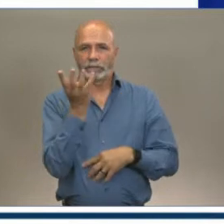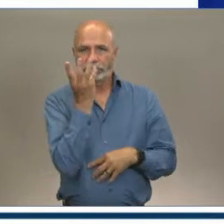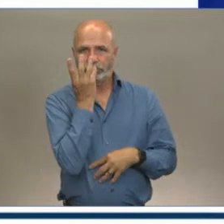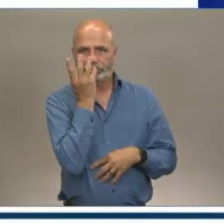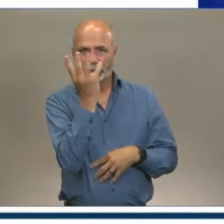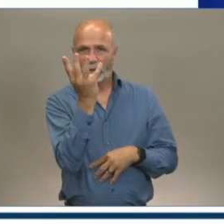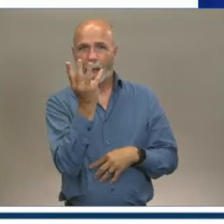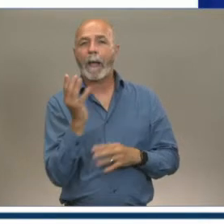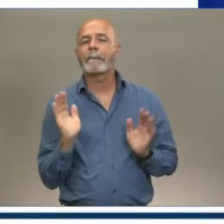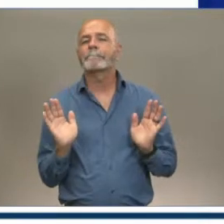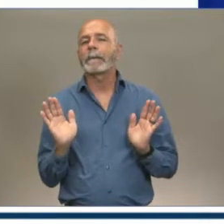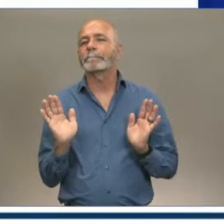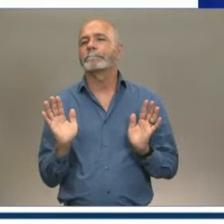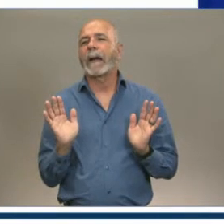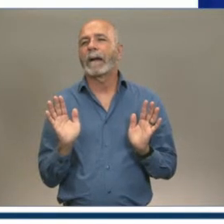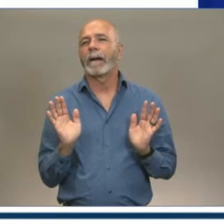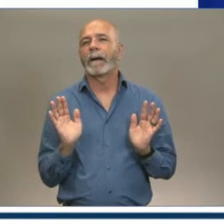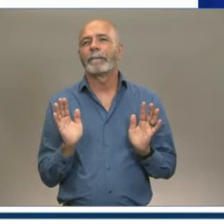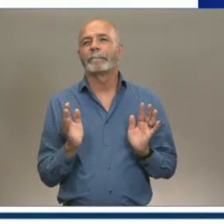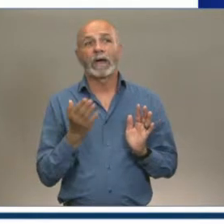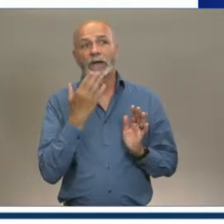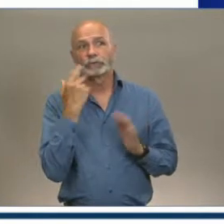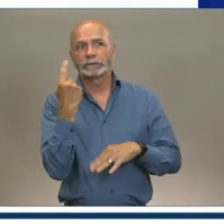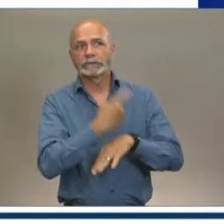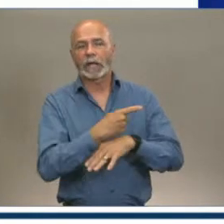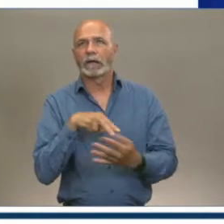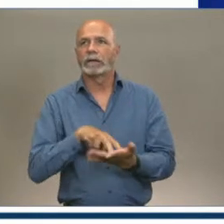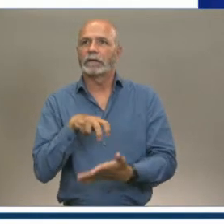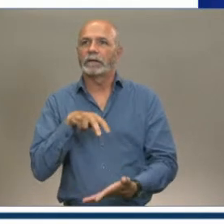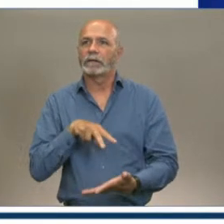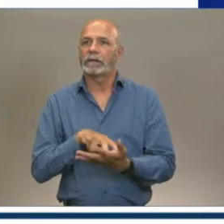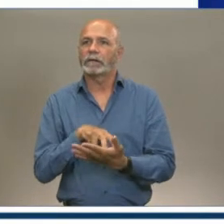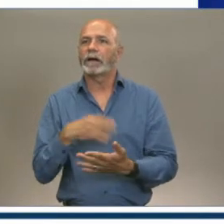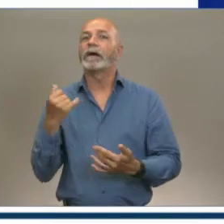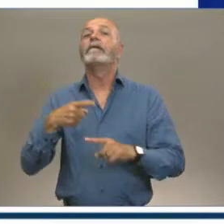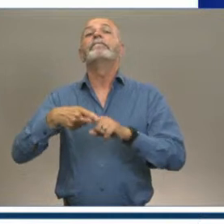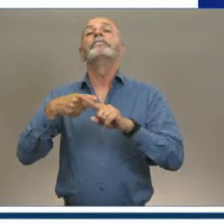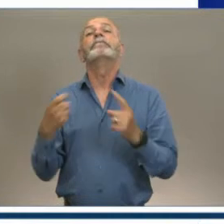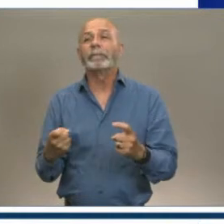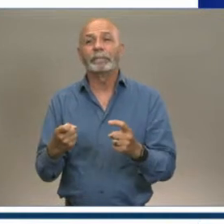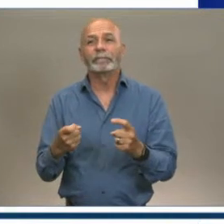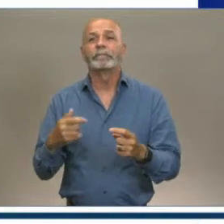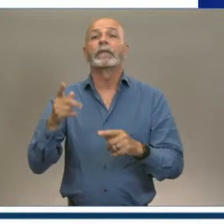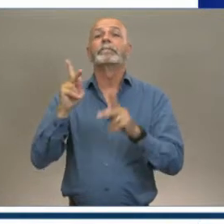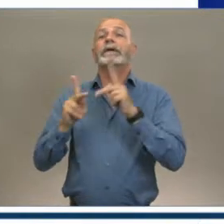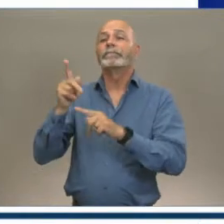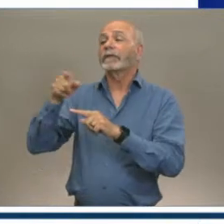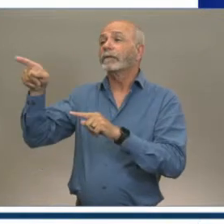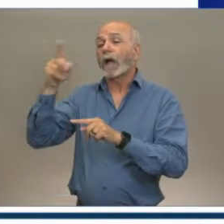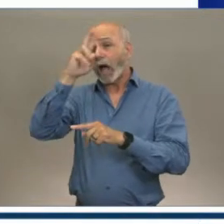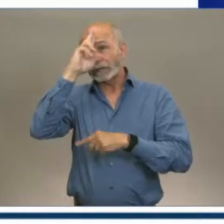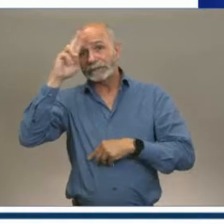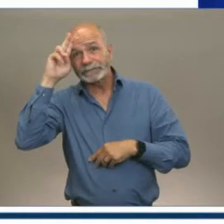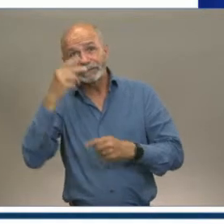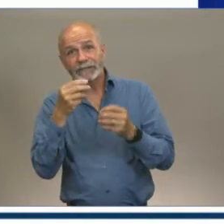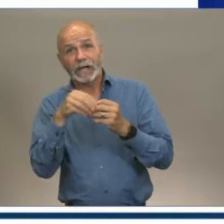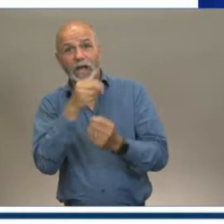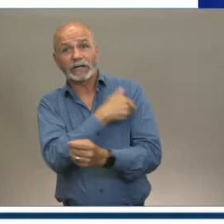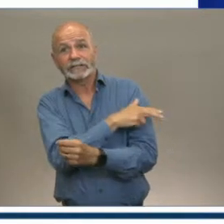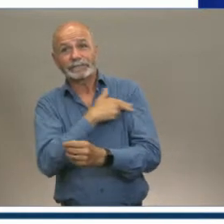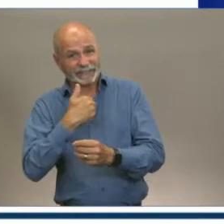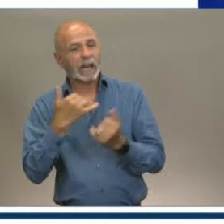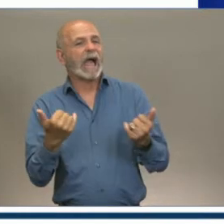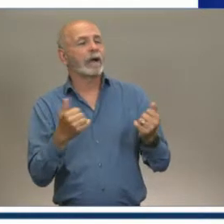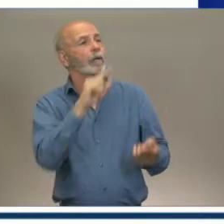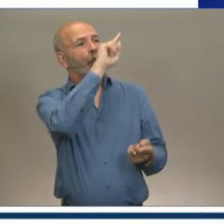Dr. Strang, and all of them can be traced. Our hospitalizations have come down as well, with 6 in hospital and 4 of those are in the